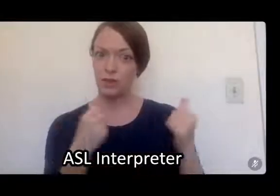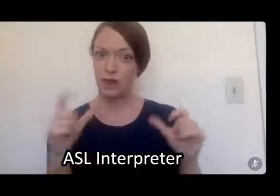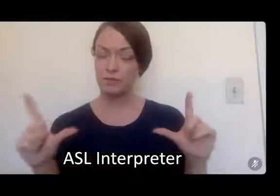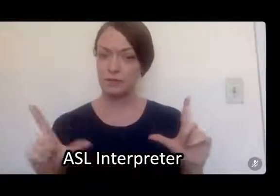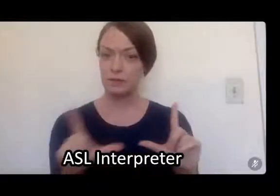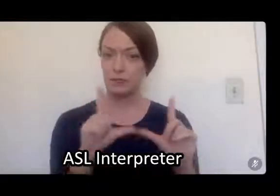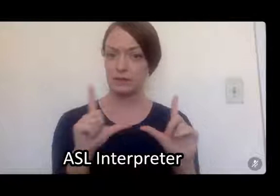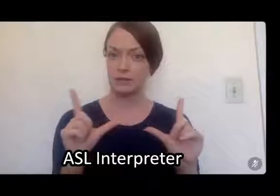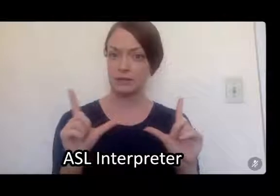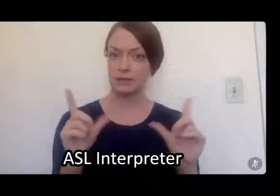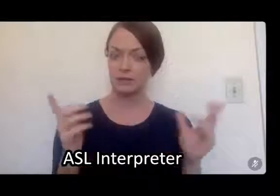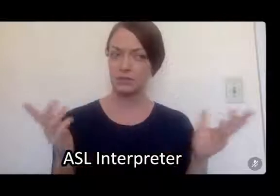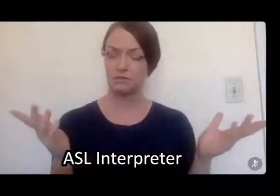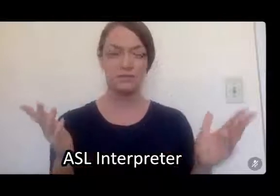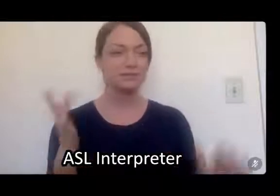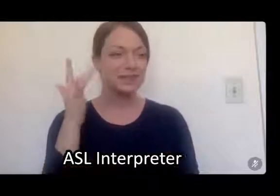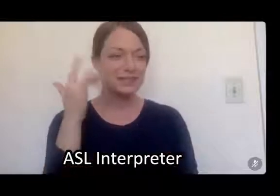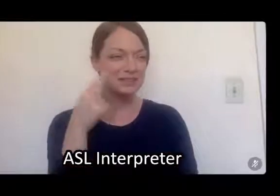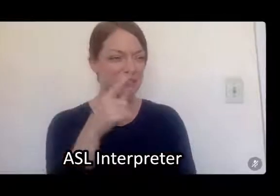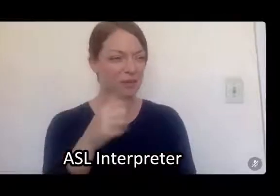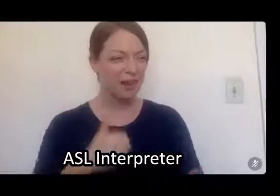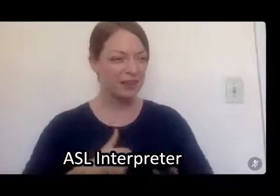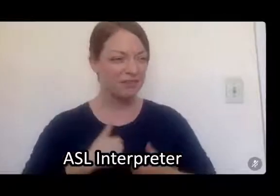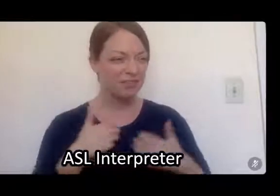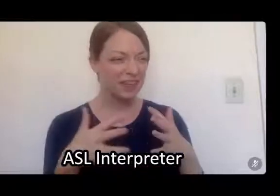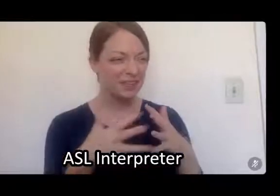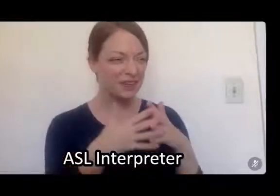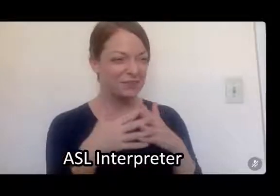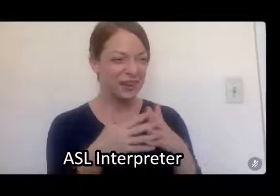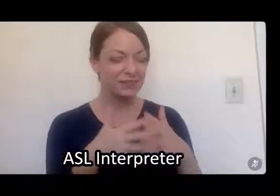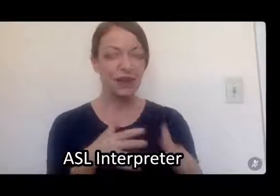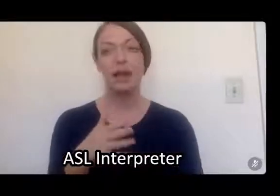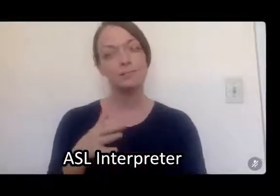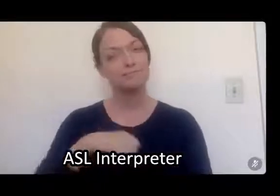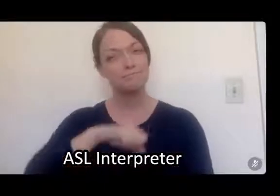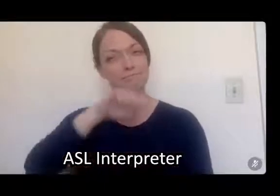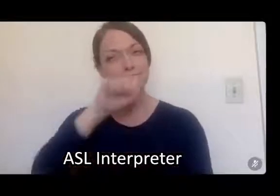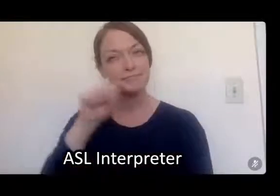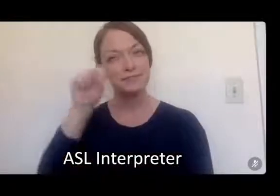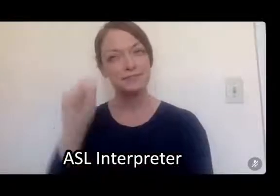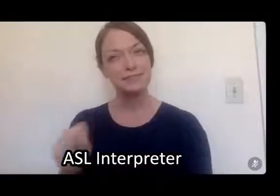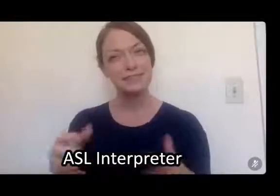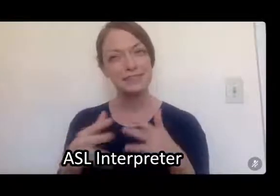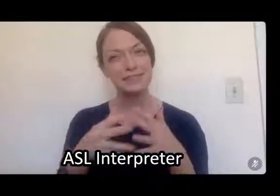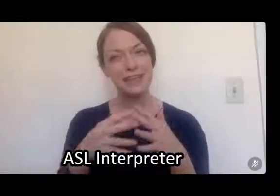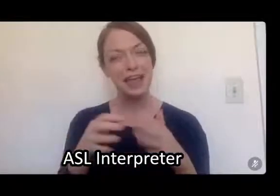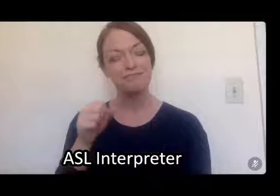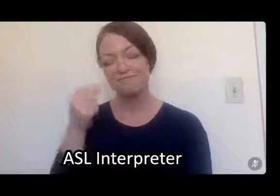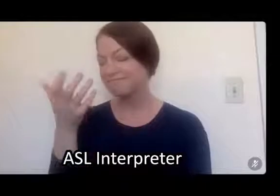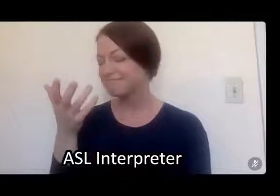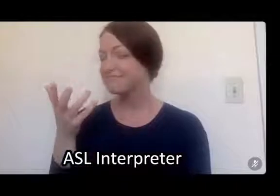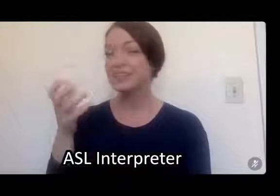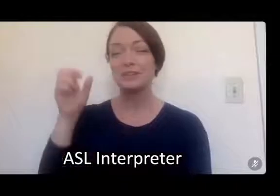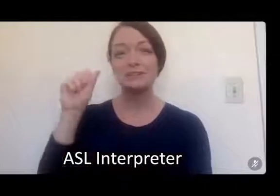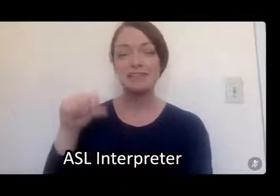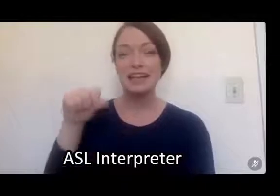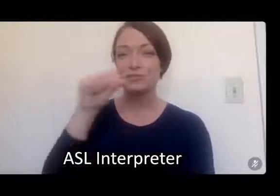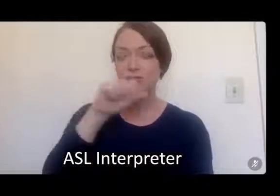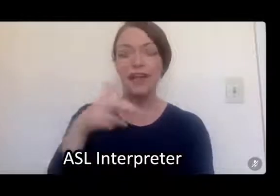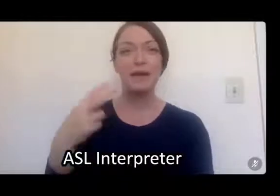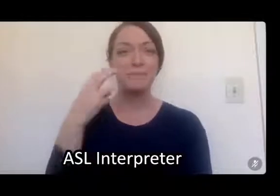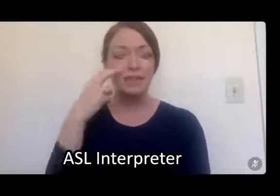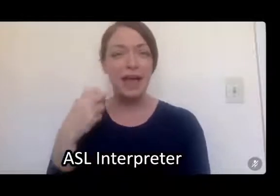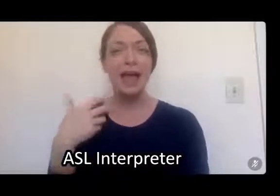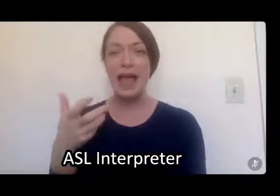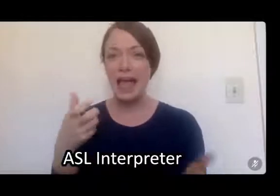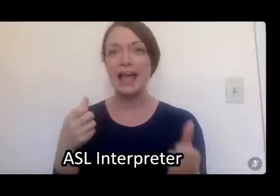man. That is why I love the South. Only in the South can you be drunk and blind and get